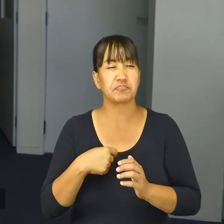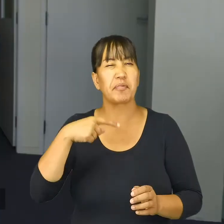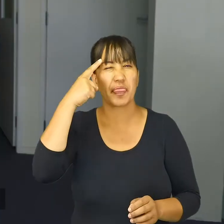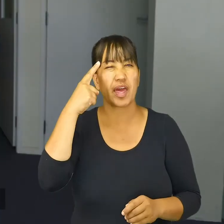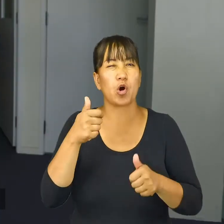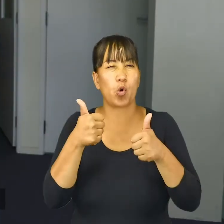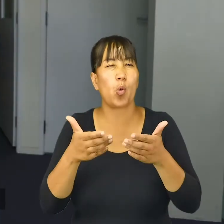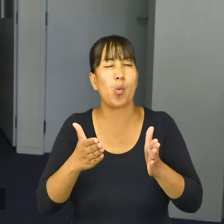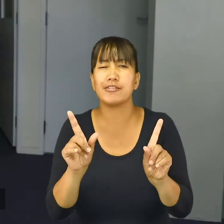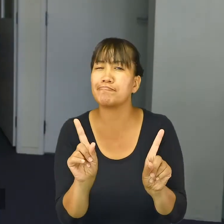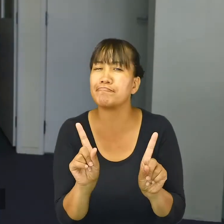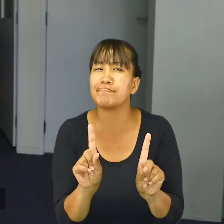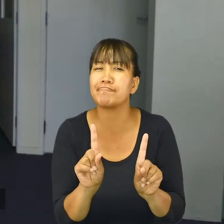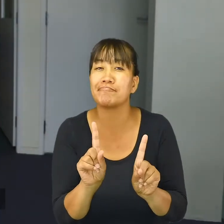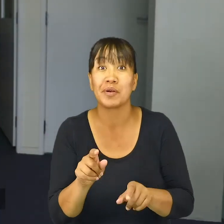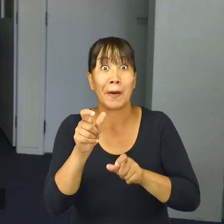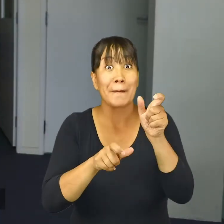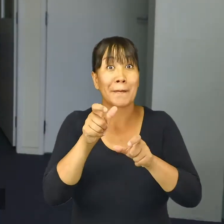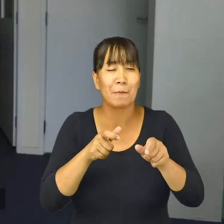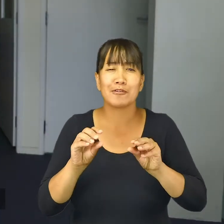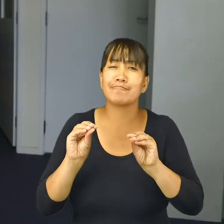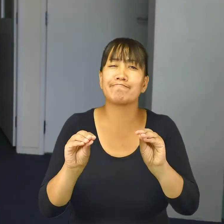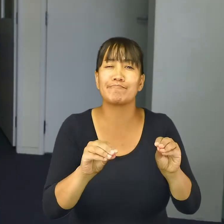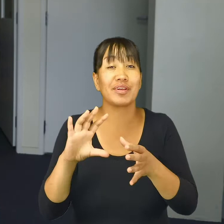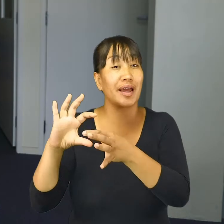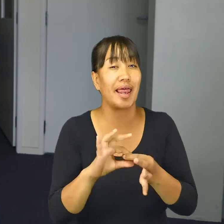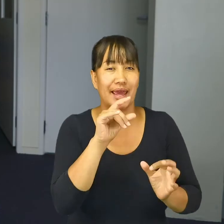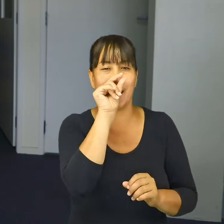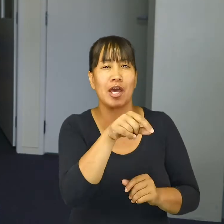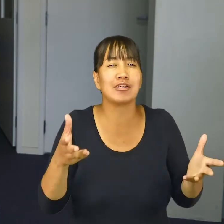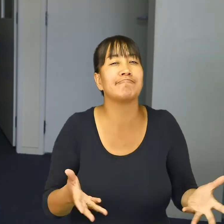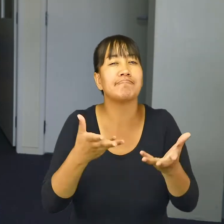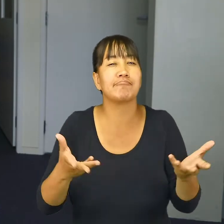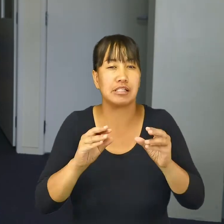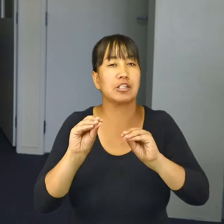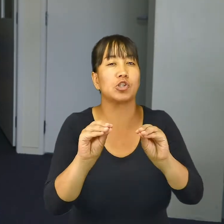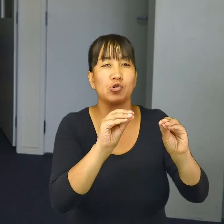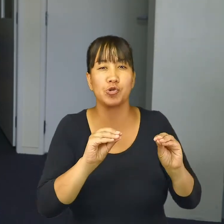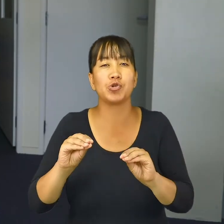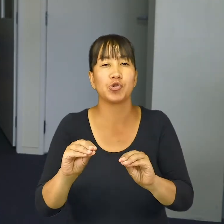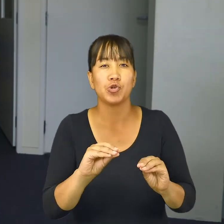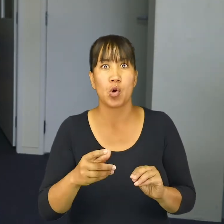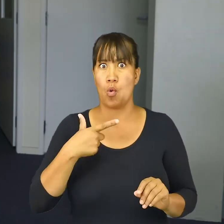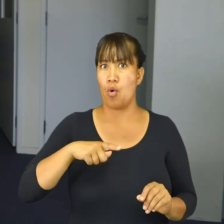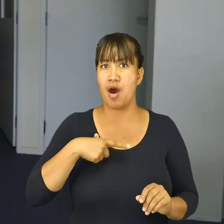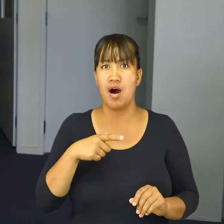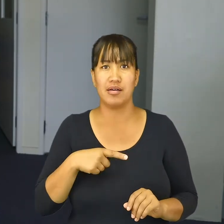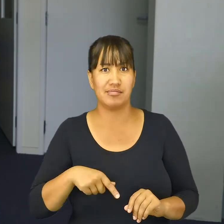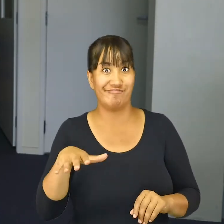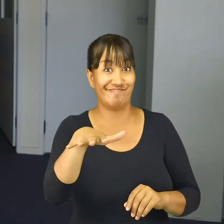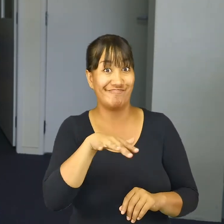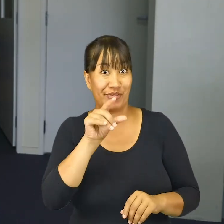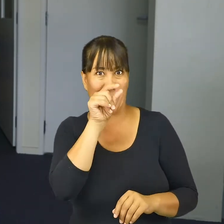So I think a really good mechanism to teach people about the Kiwi, to get them more engaged with the Kiwi, is